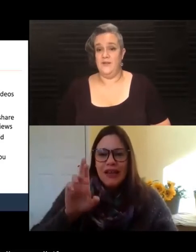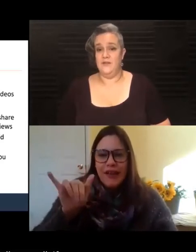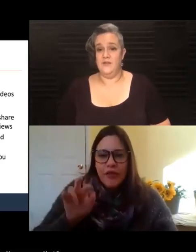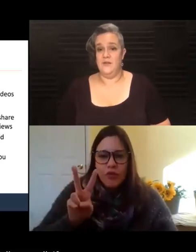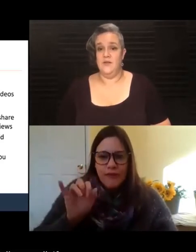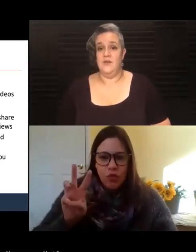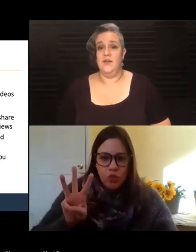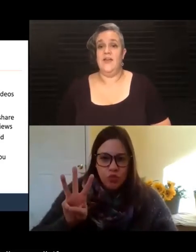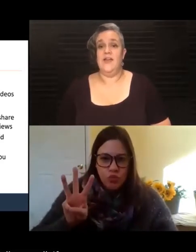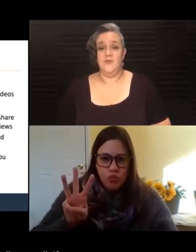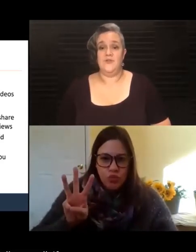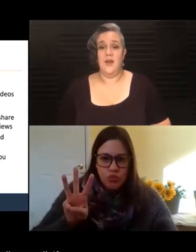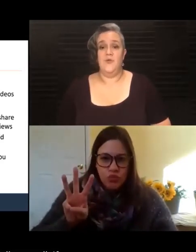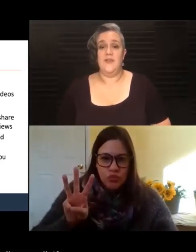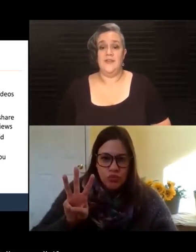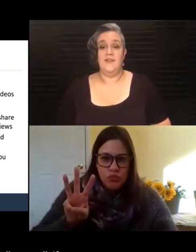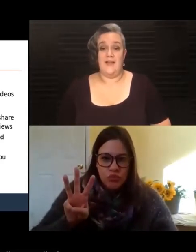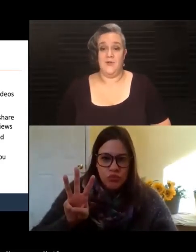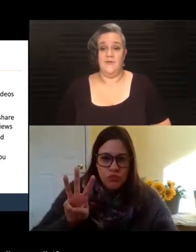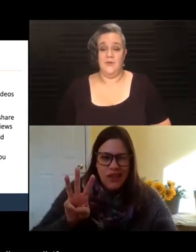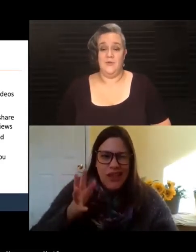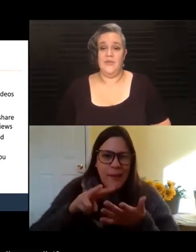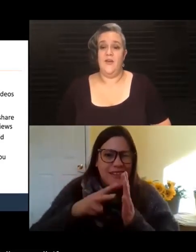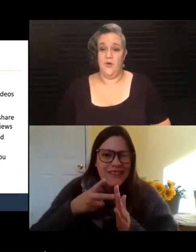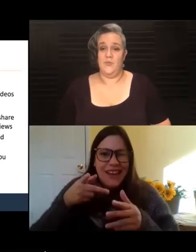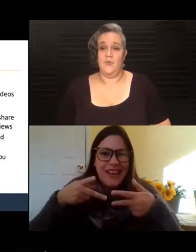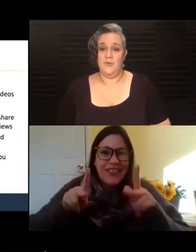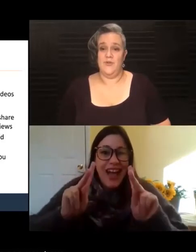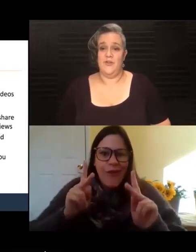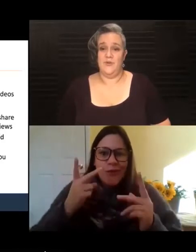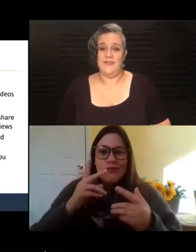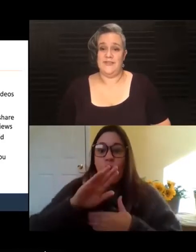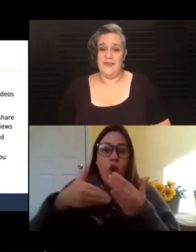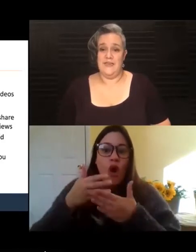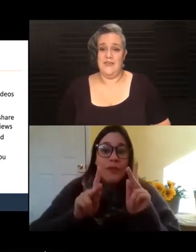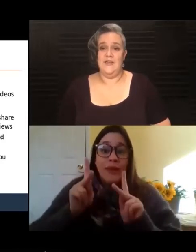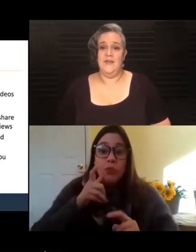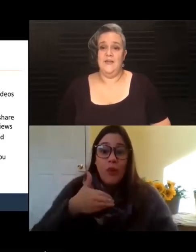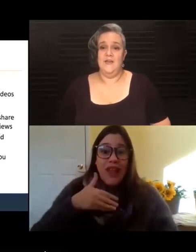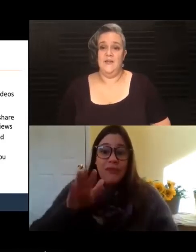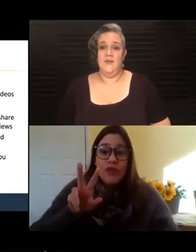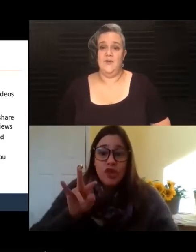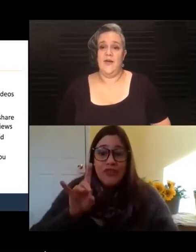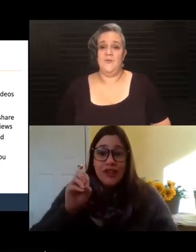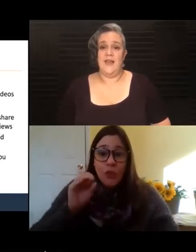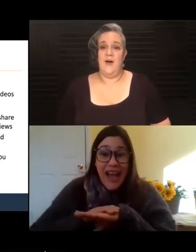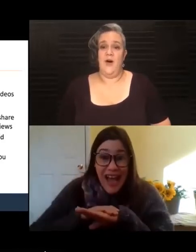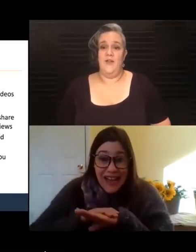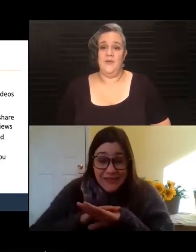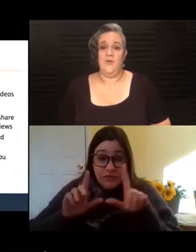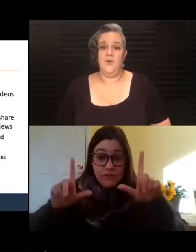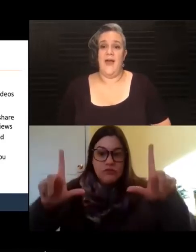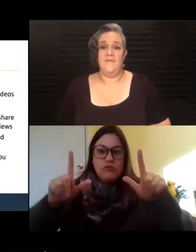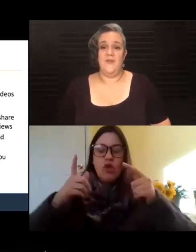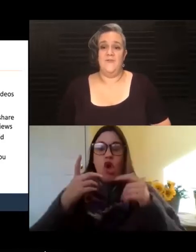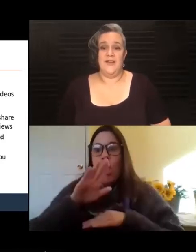well. If you're set up within the gallery view to have multiple people that you can see, you have to allow all the